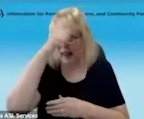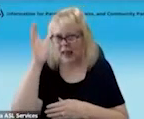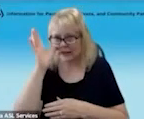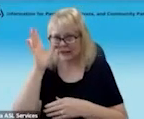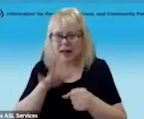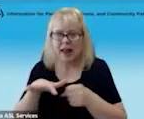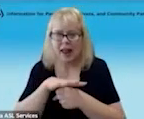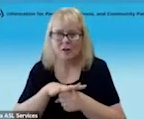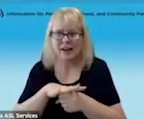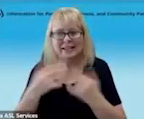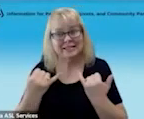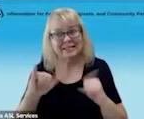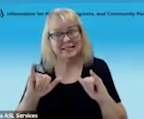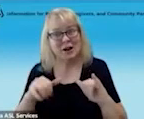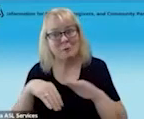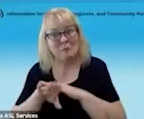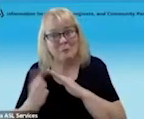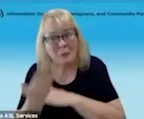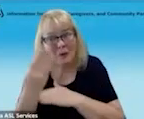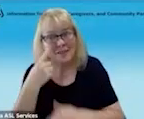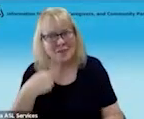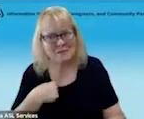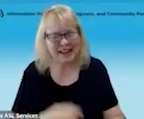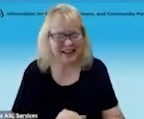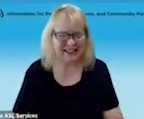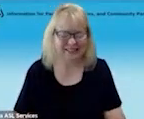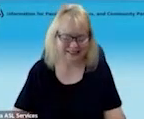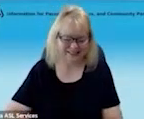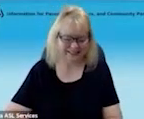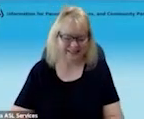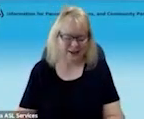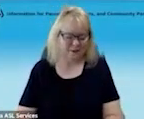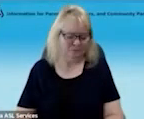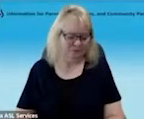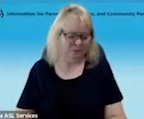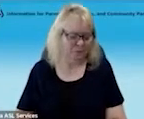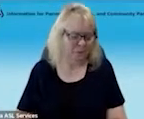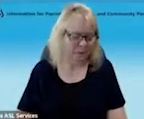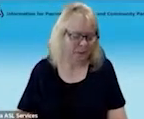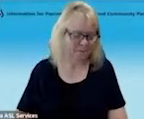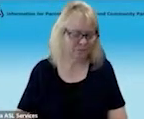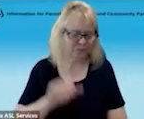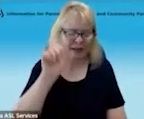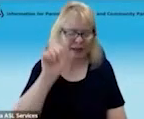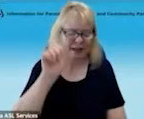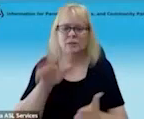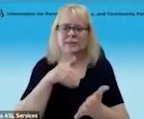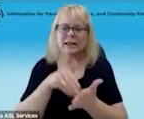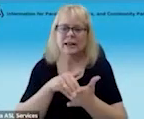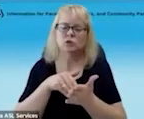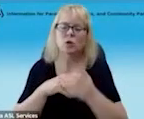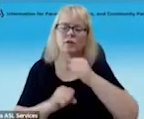ages 6 and 9. And I'm also medical director for the Valley Native Primary Care Clinic in Wasilla, Alaska. So it's